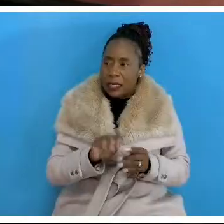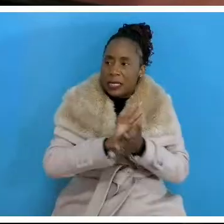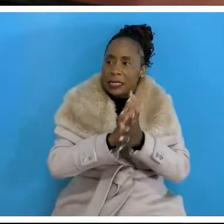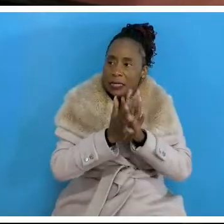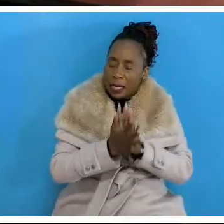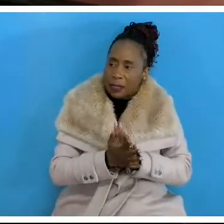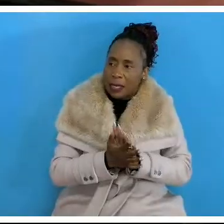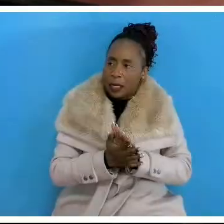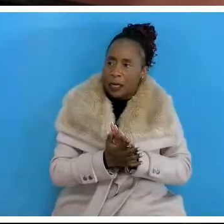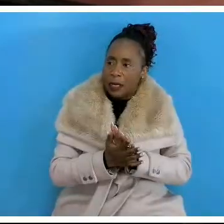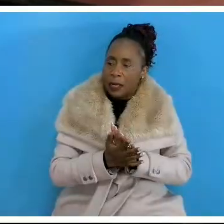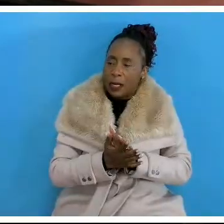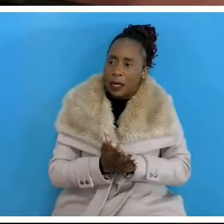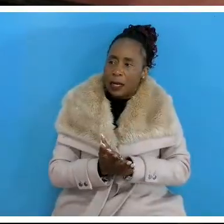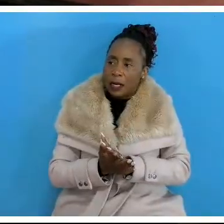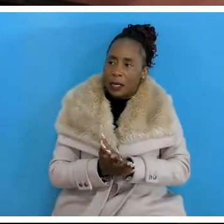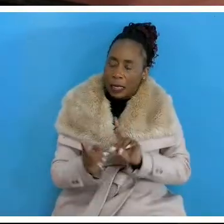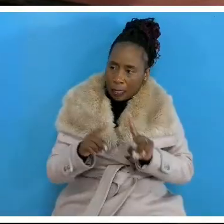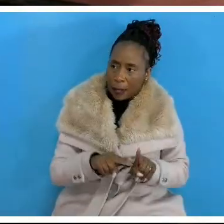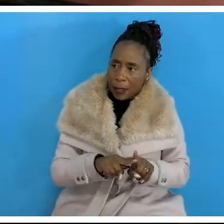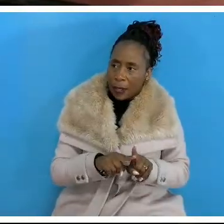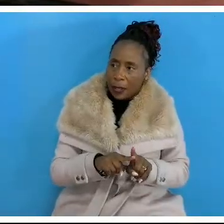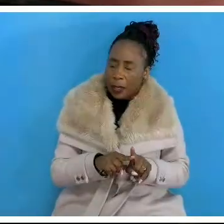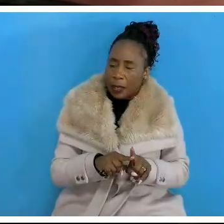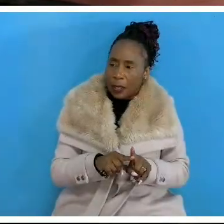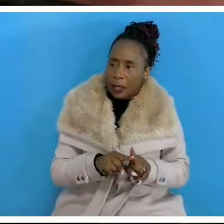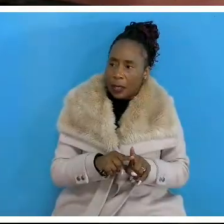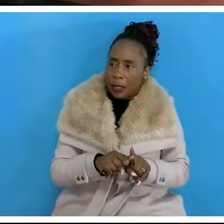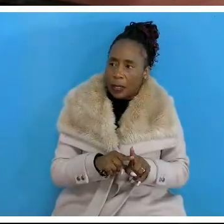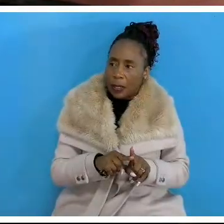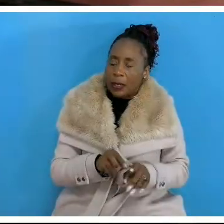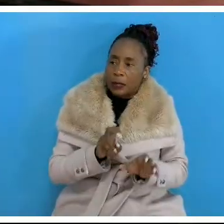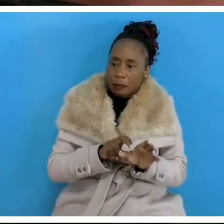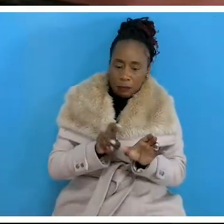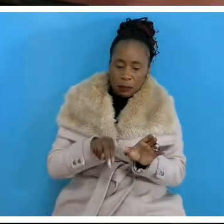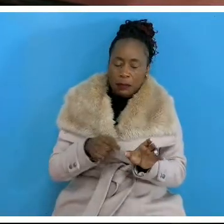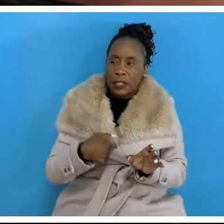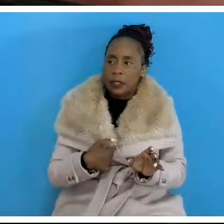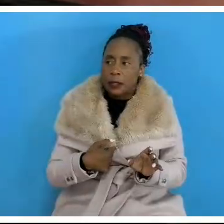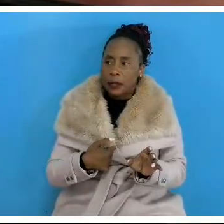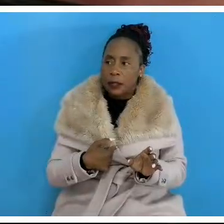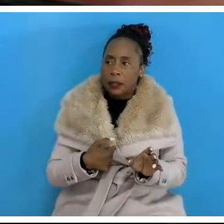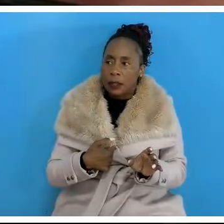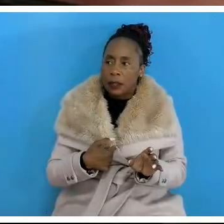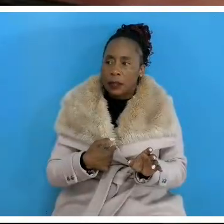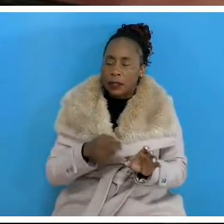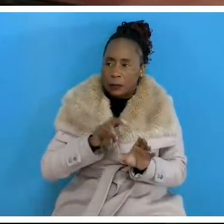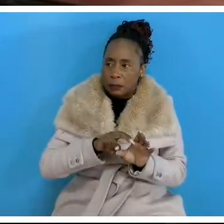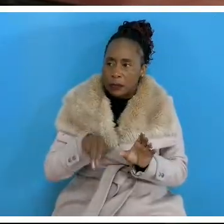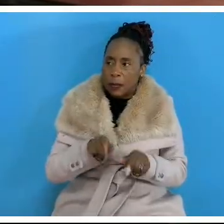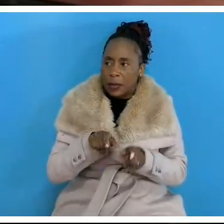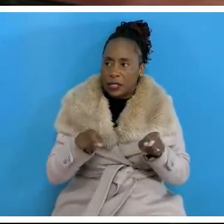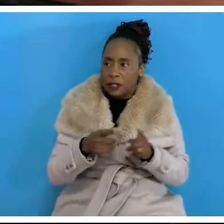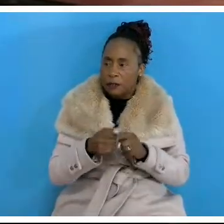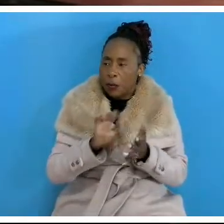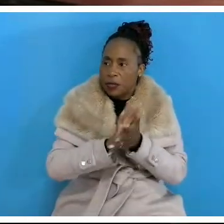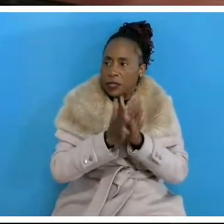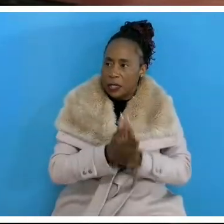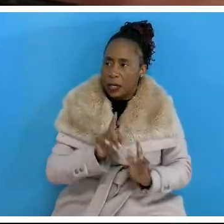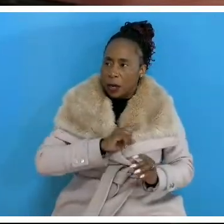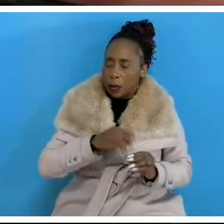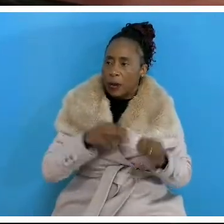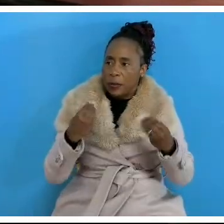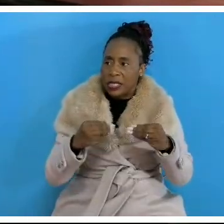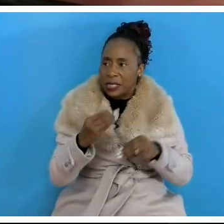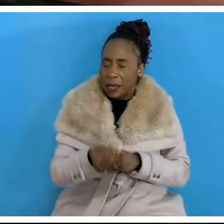along and they're busy with that process now, where they deregister people from SASSA because they've got a